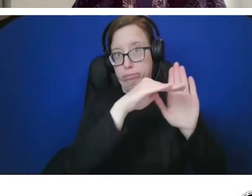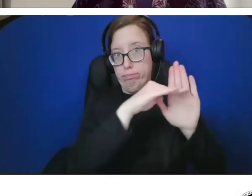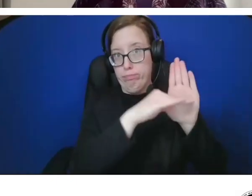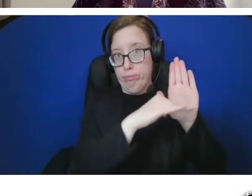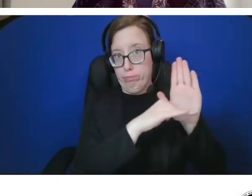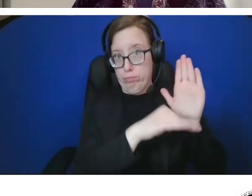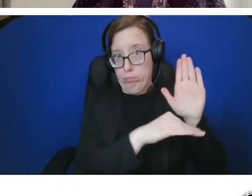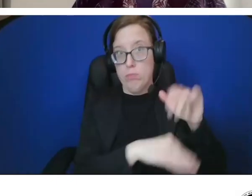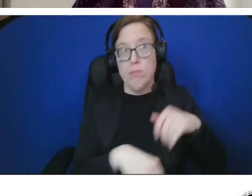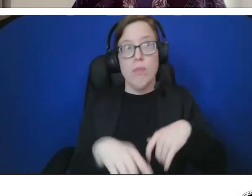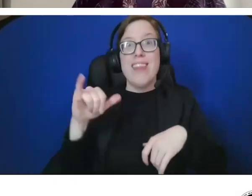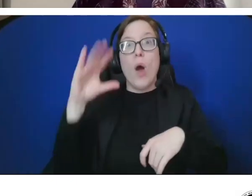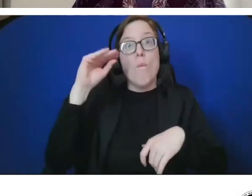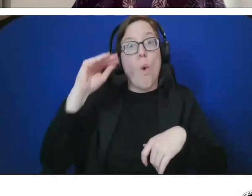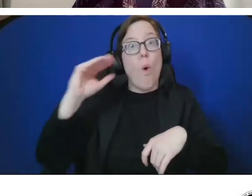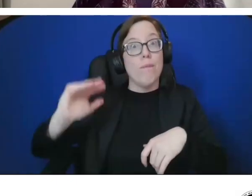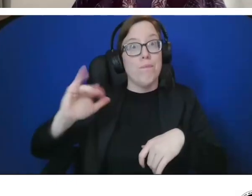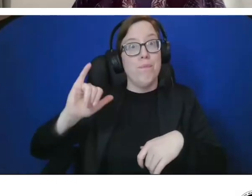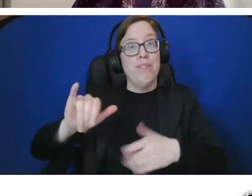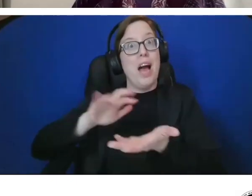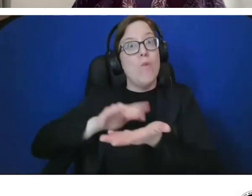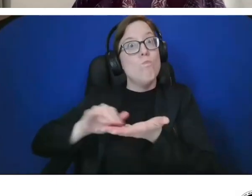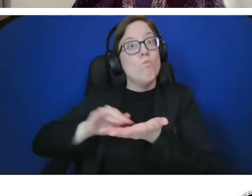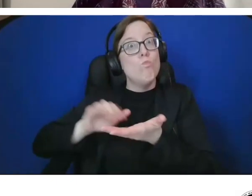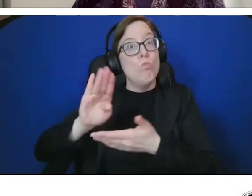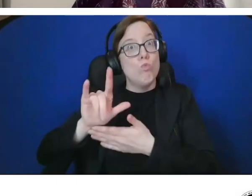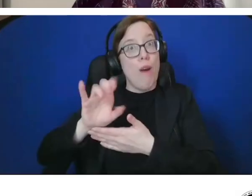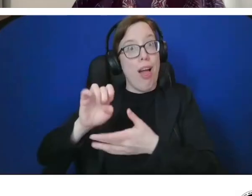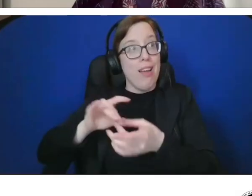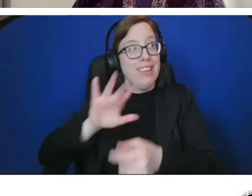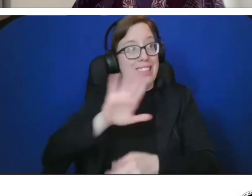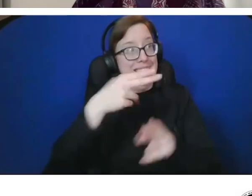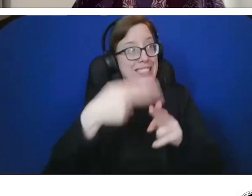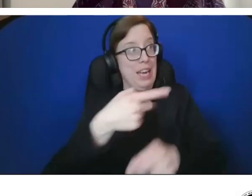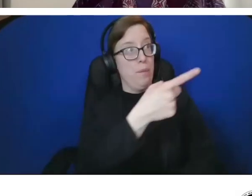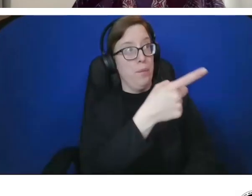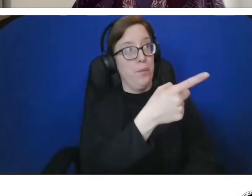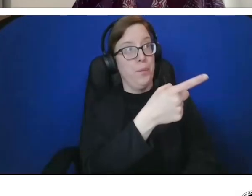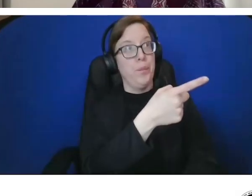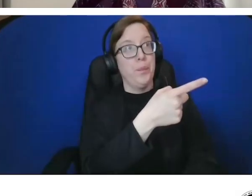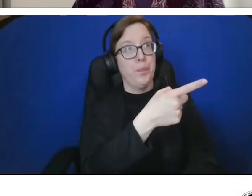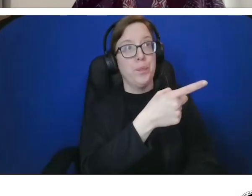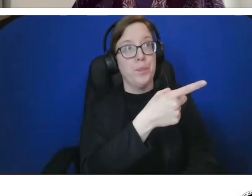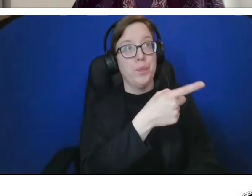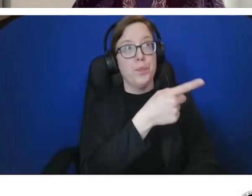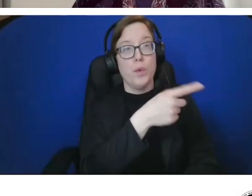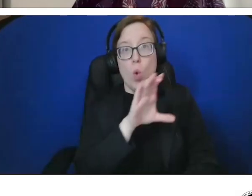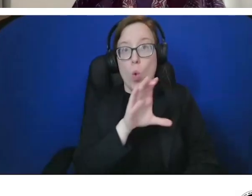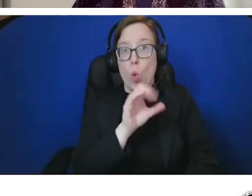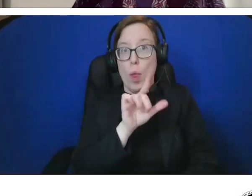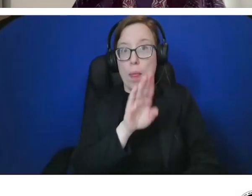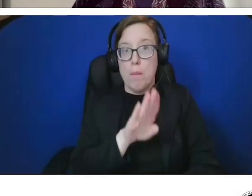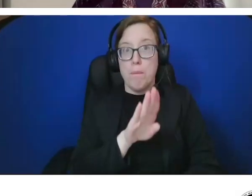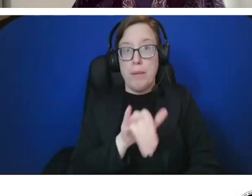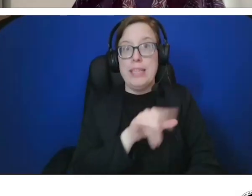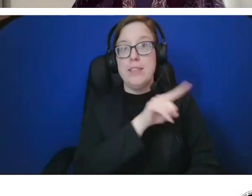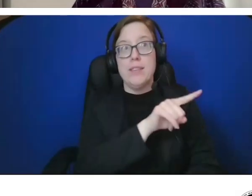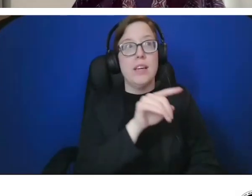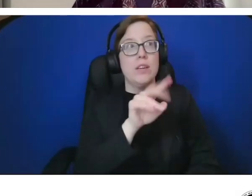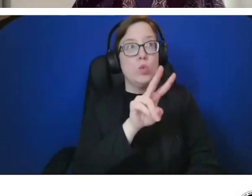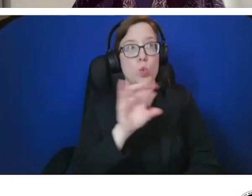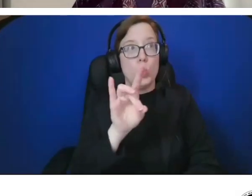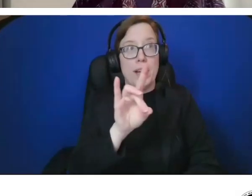references. The boy that I told you the Braille comments about, here's his name right on this